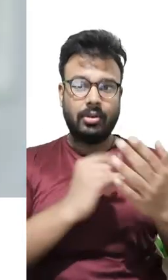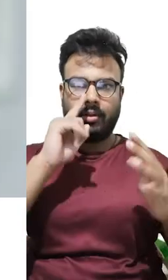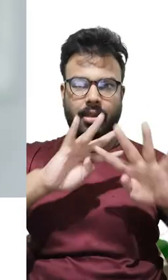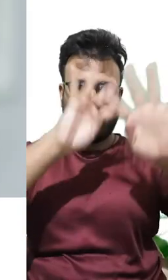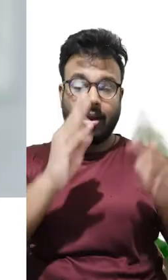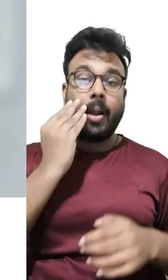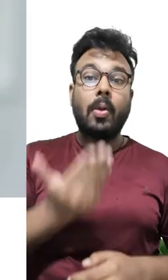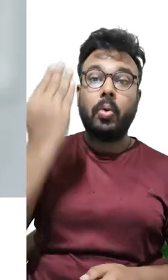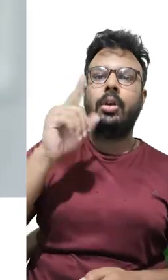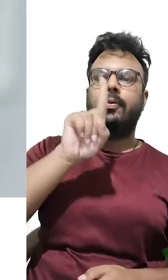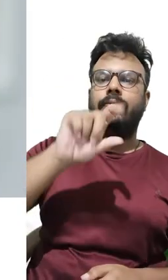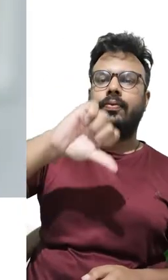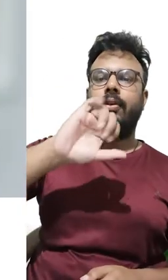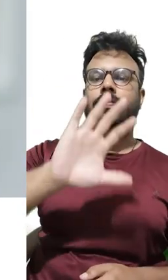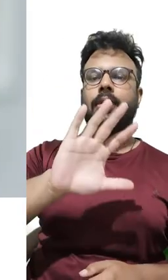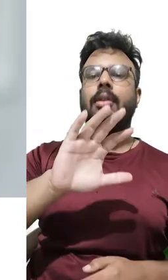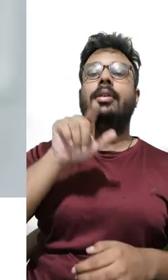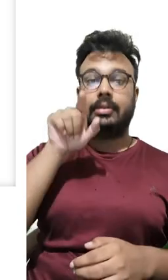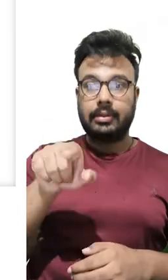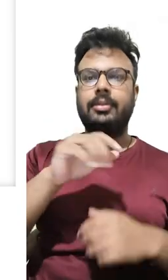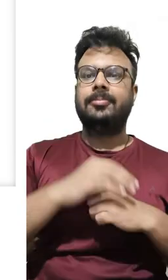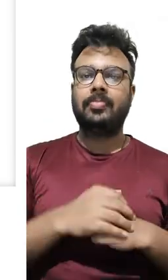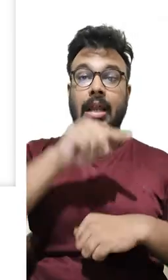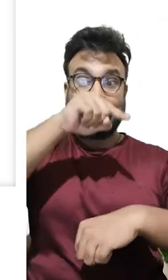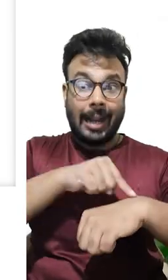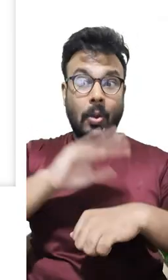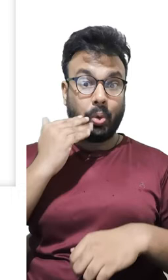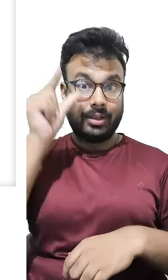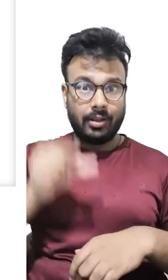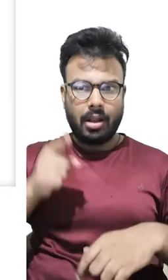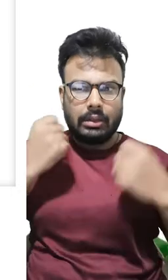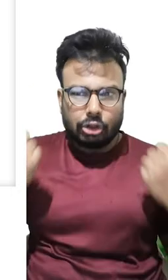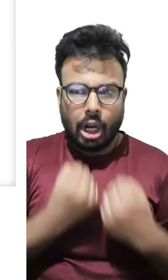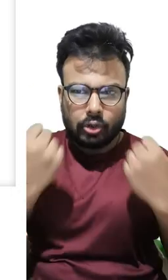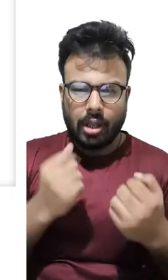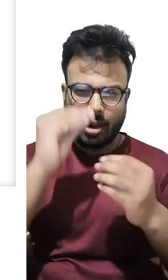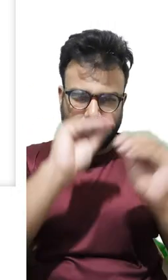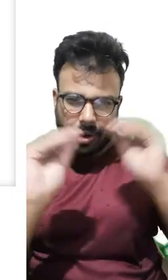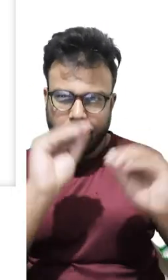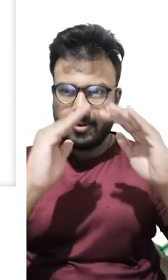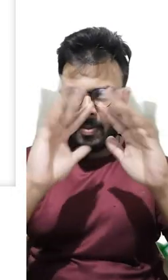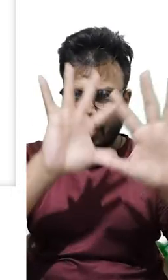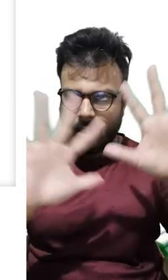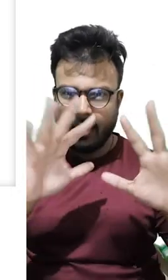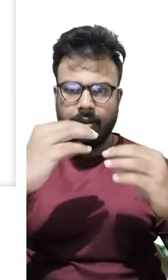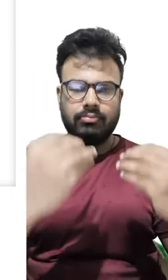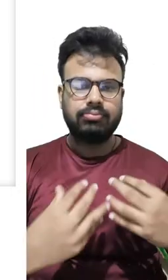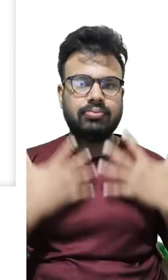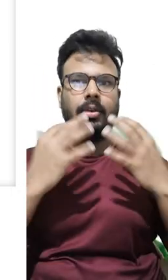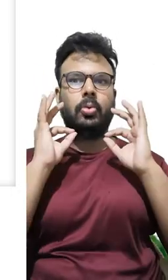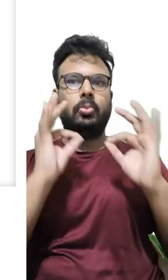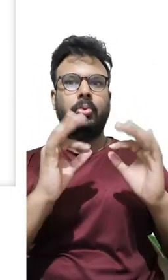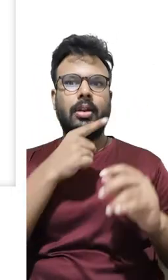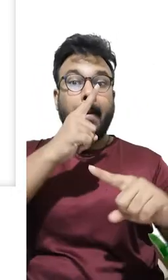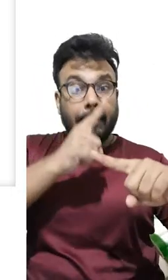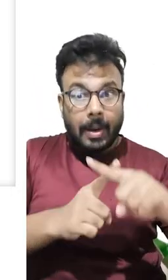works. Devi was painted in 1965. This was a time when Bupen was experimenting with collage influenced by pop